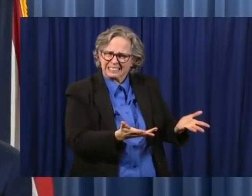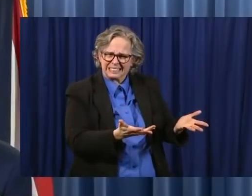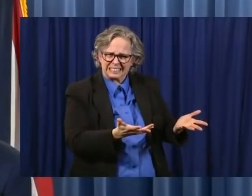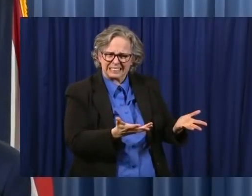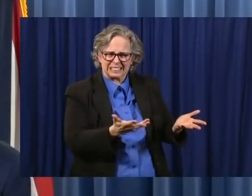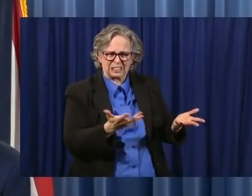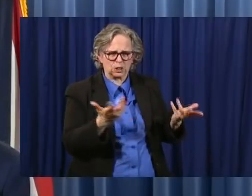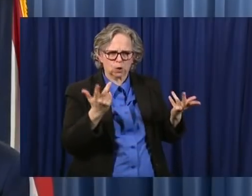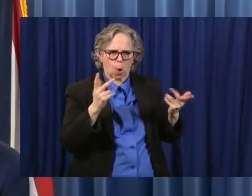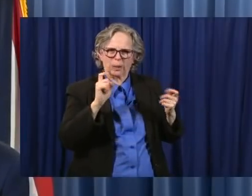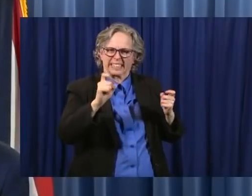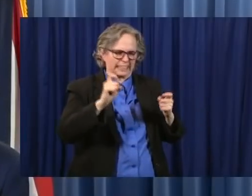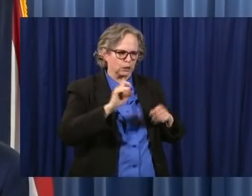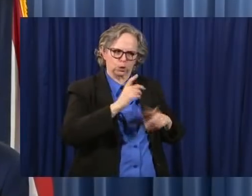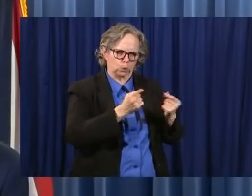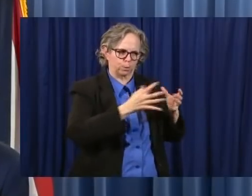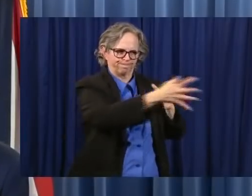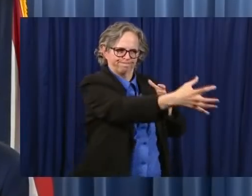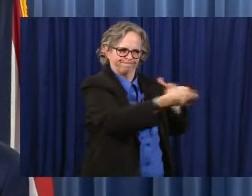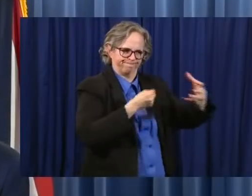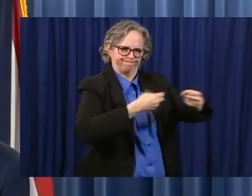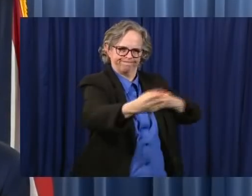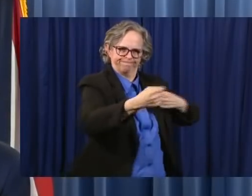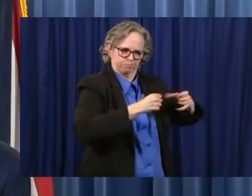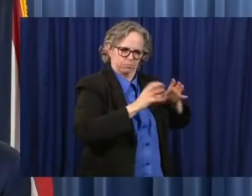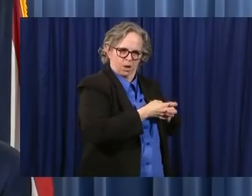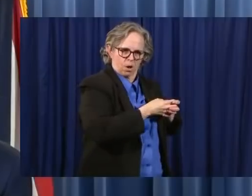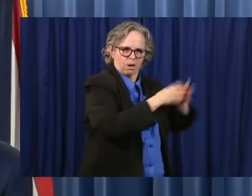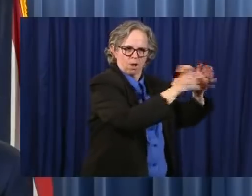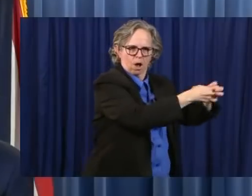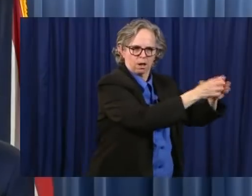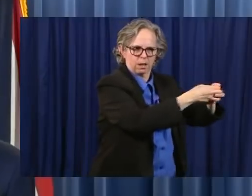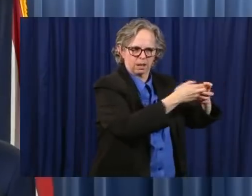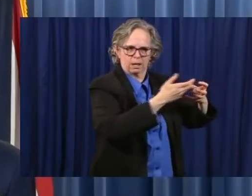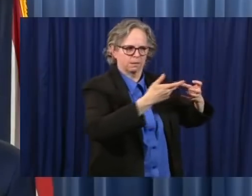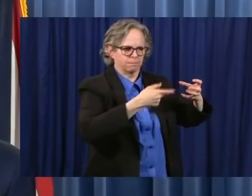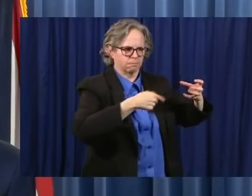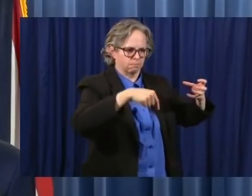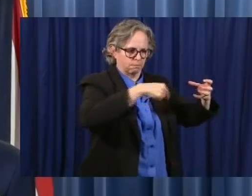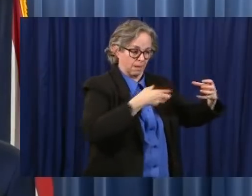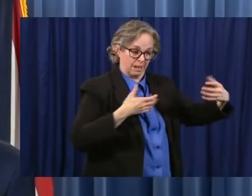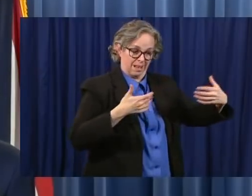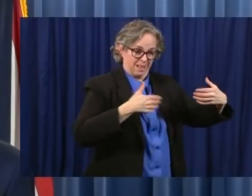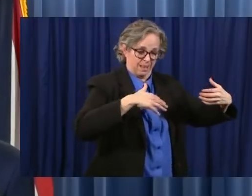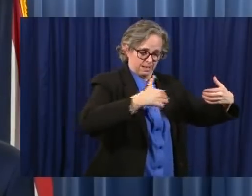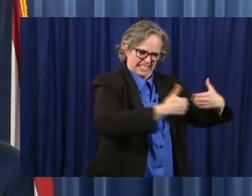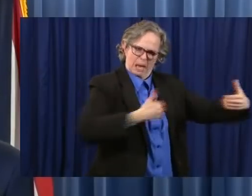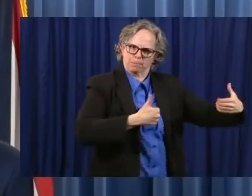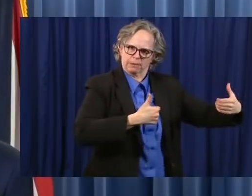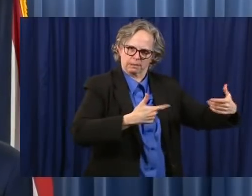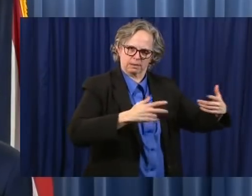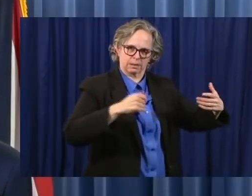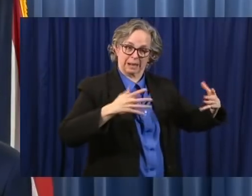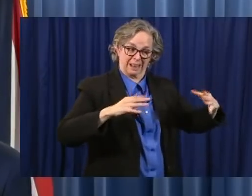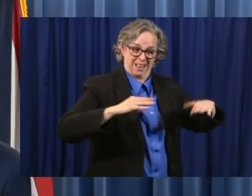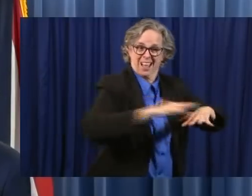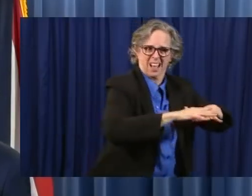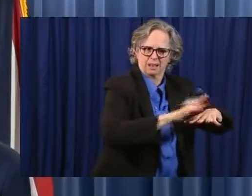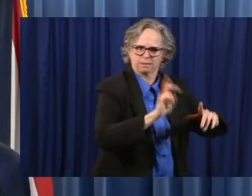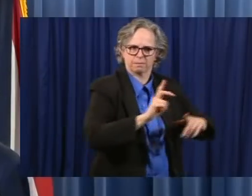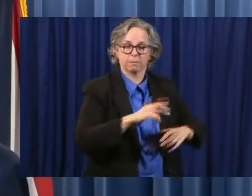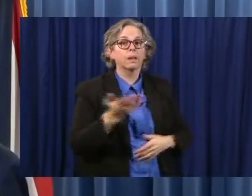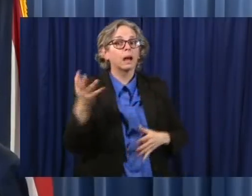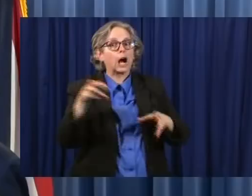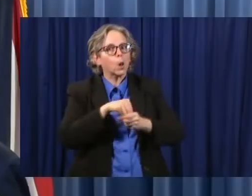to not interact with any other cohort. That's how we try to protect them. And then we take the staff and put them in cohorts. They may have